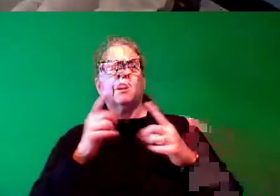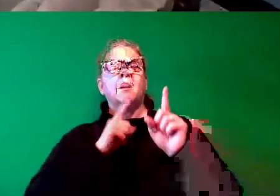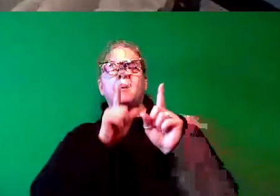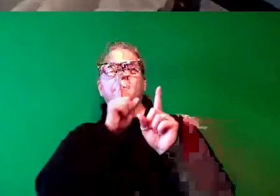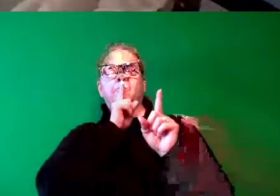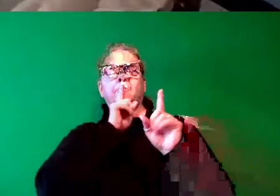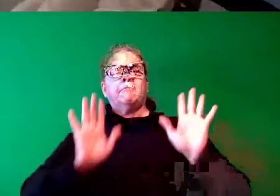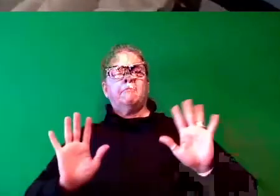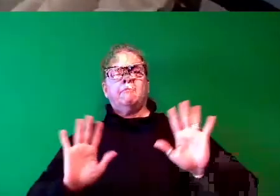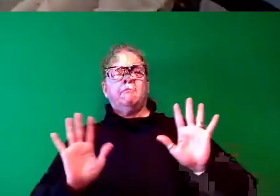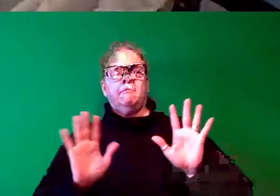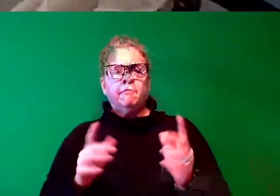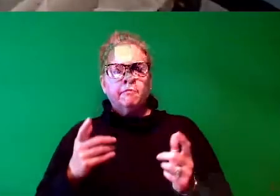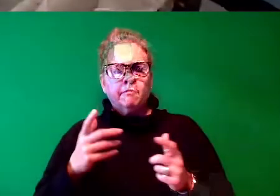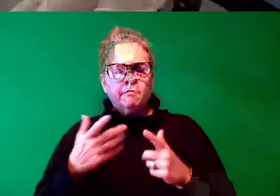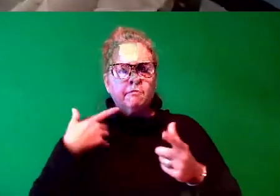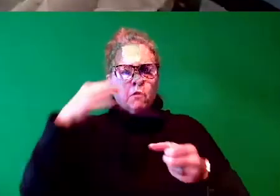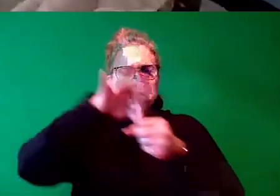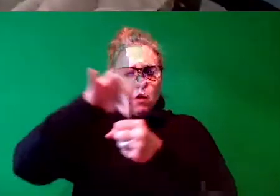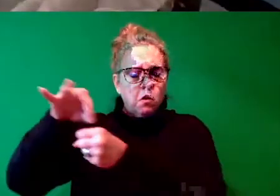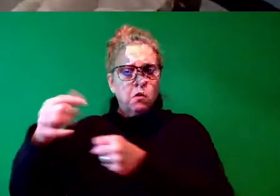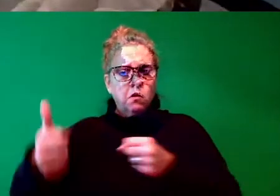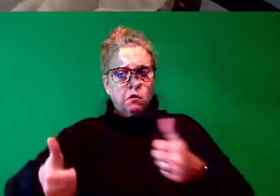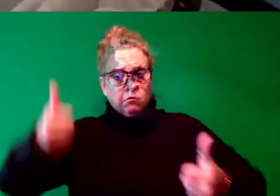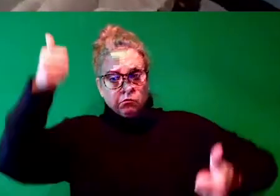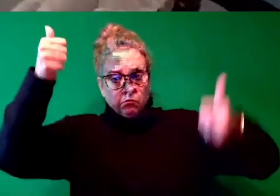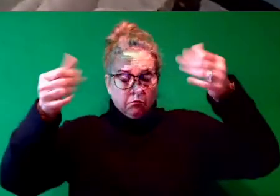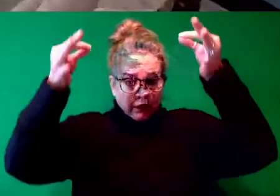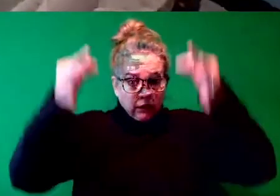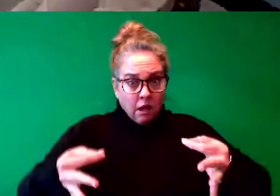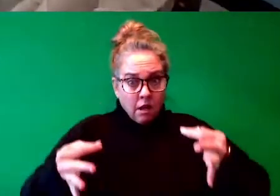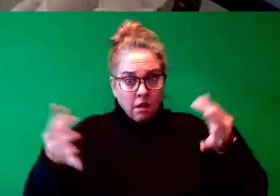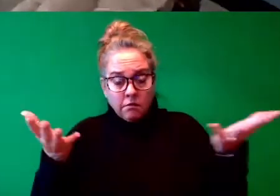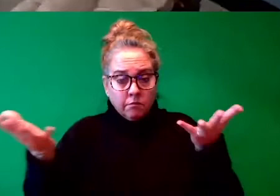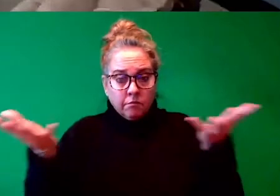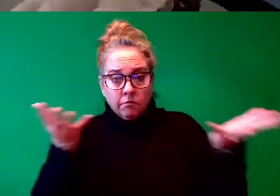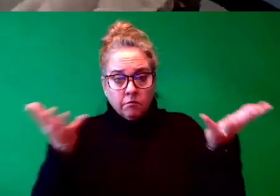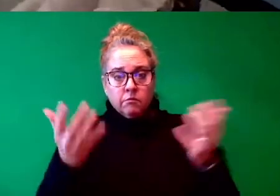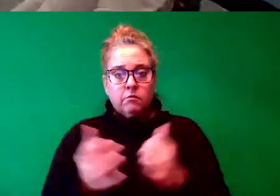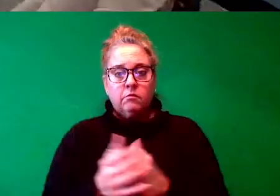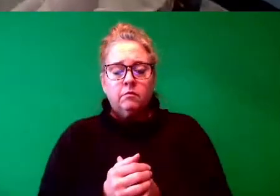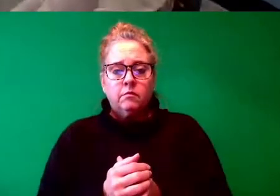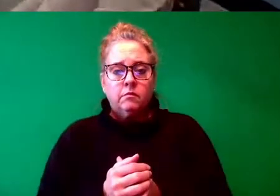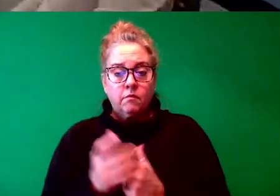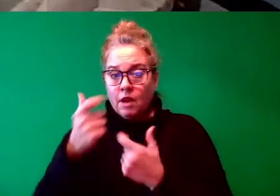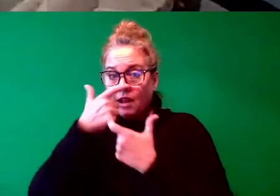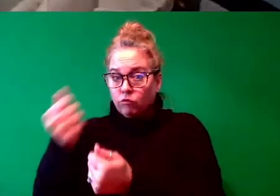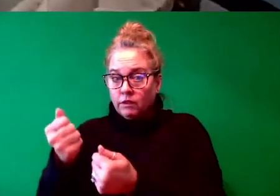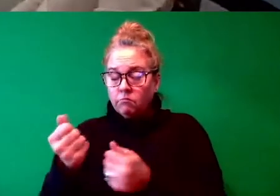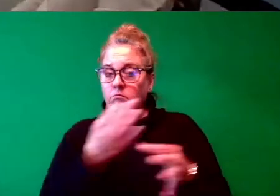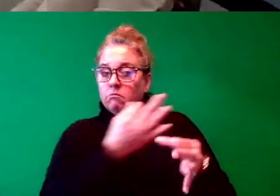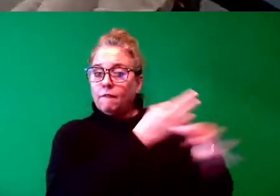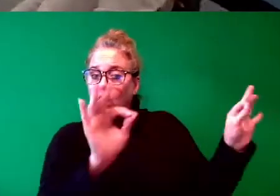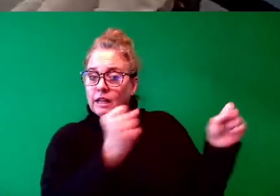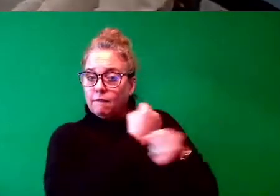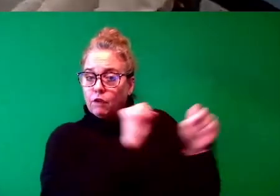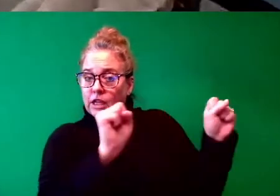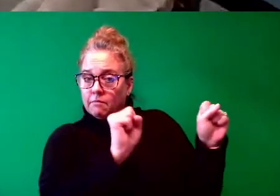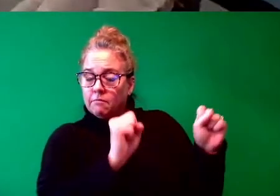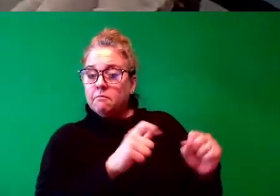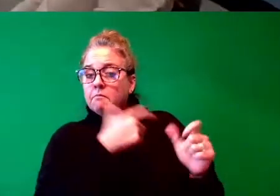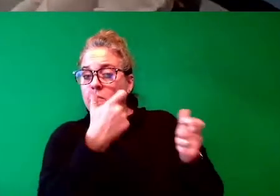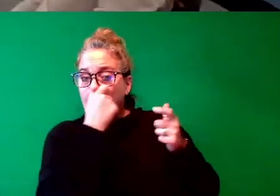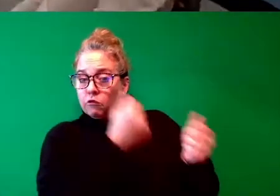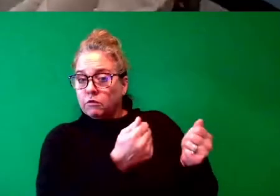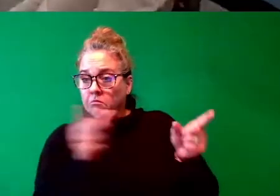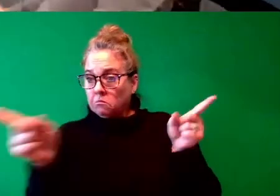and they balance various interests. Our health is one interest, our freedom is another interest, and there are other interests.